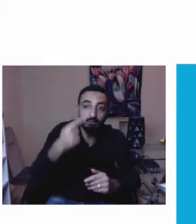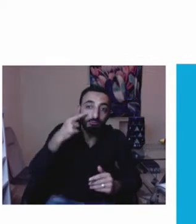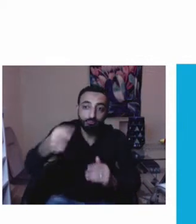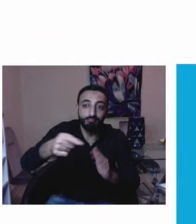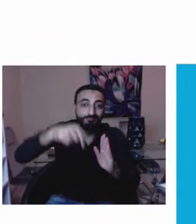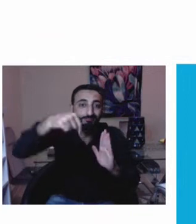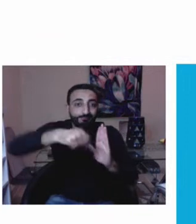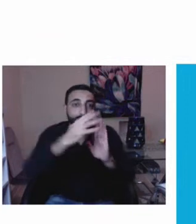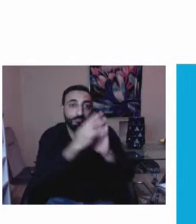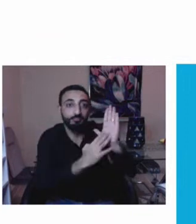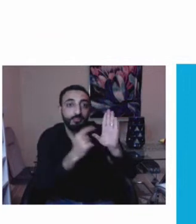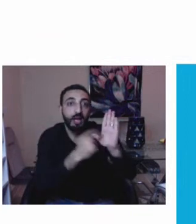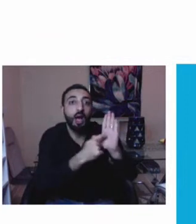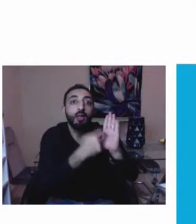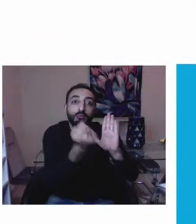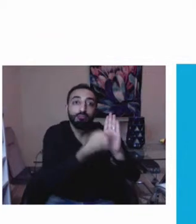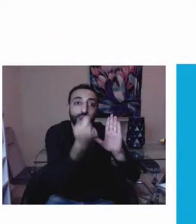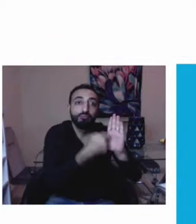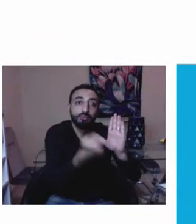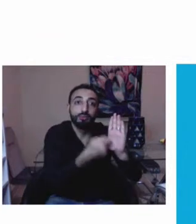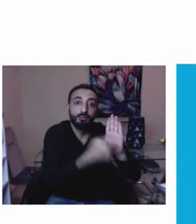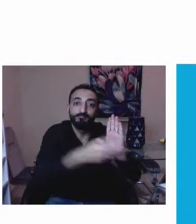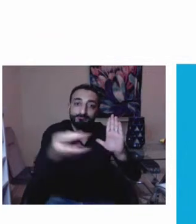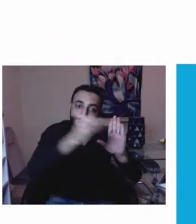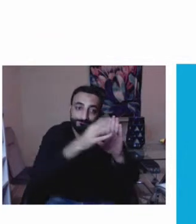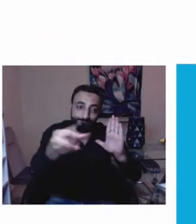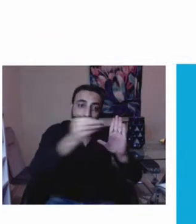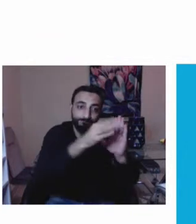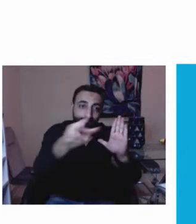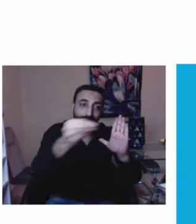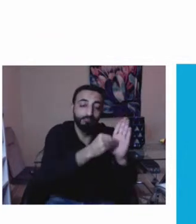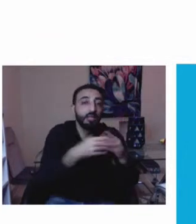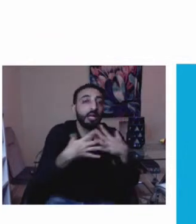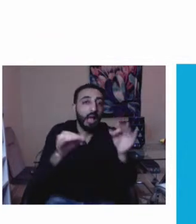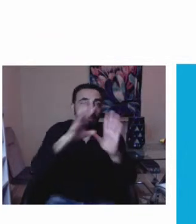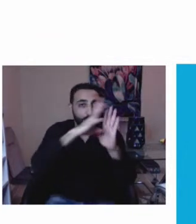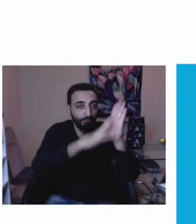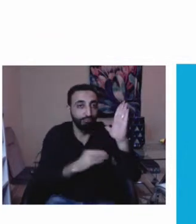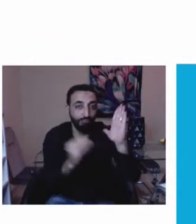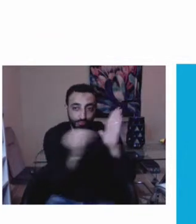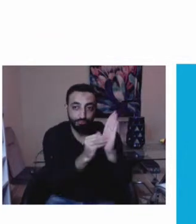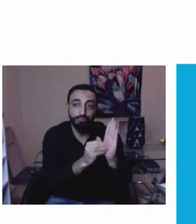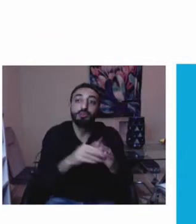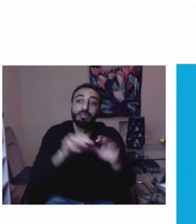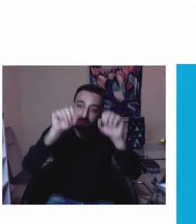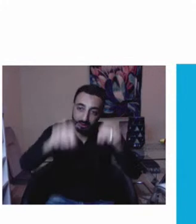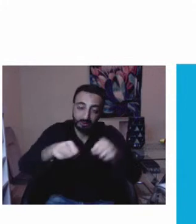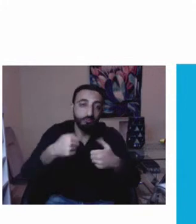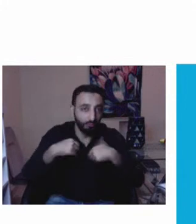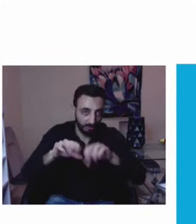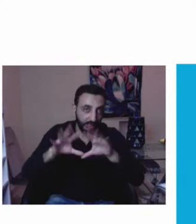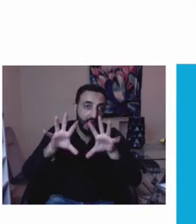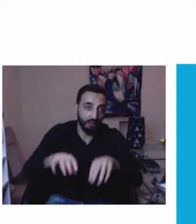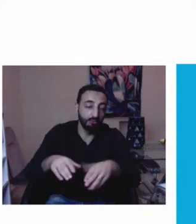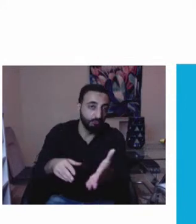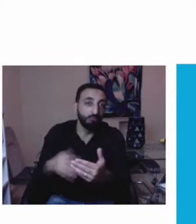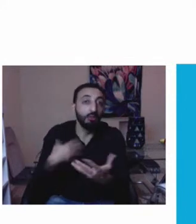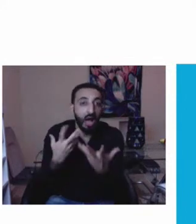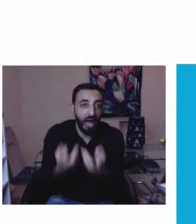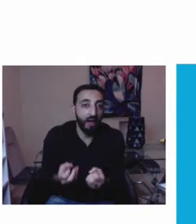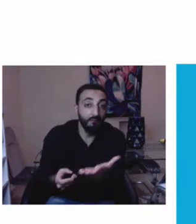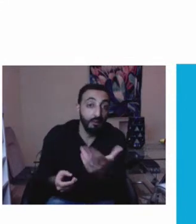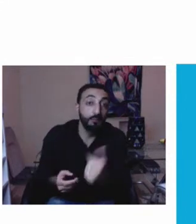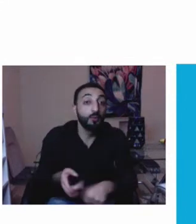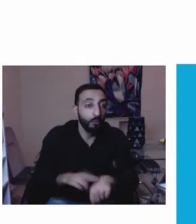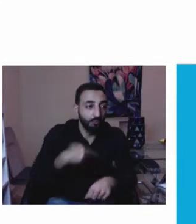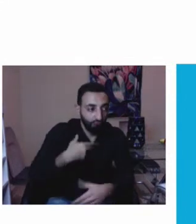incorporate in the summary note that we will share after the session. In the interest of hearing of all the contributors to the discussion, I kindly